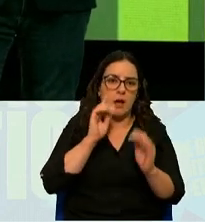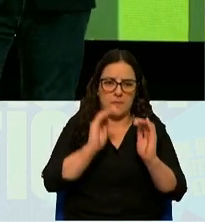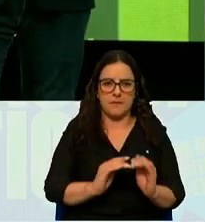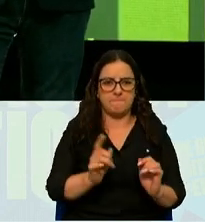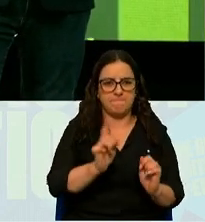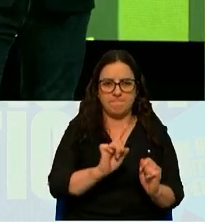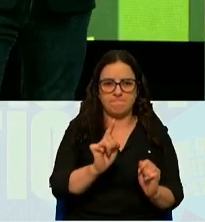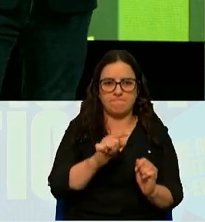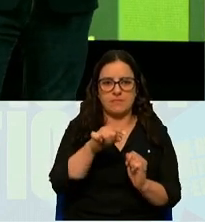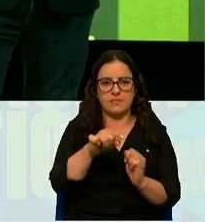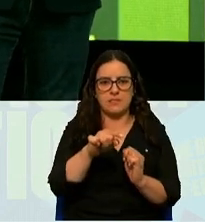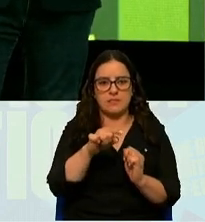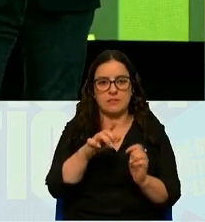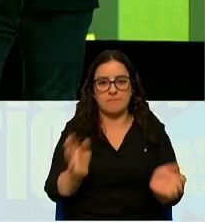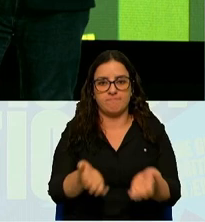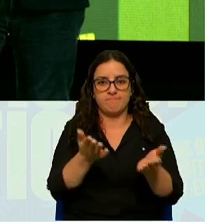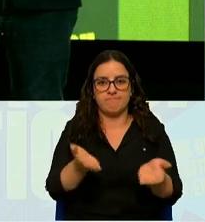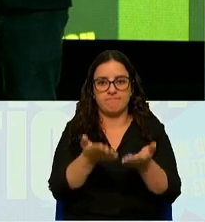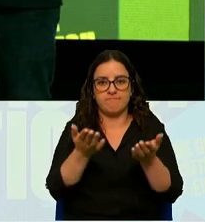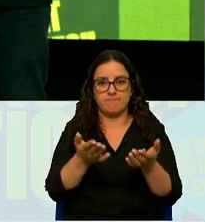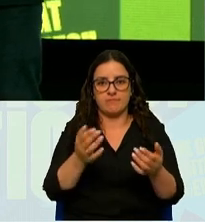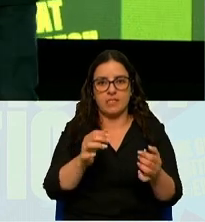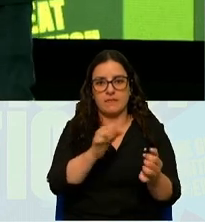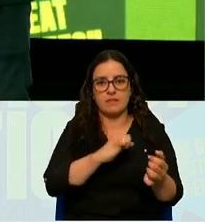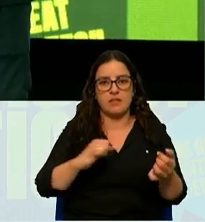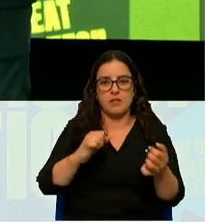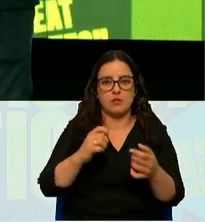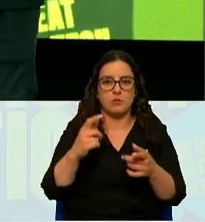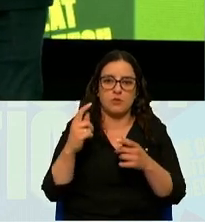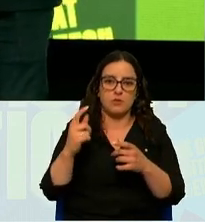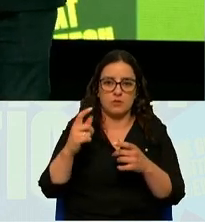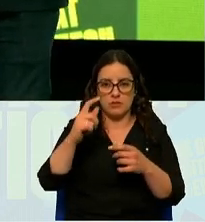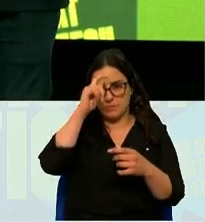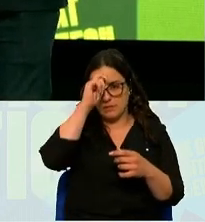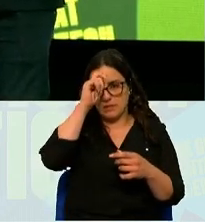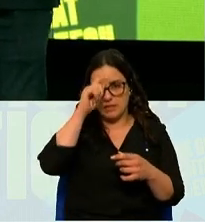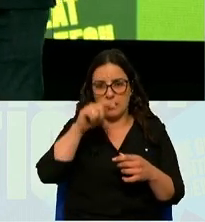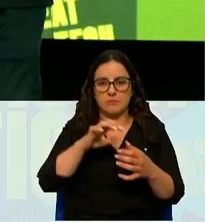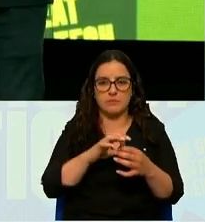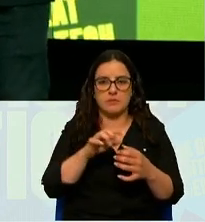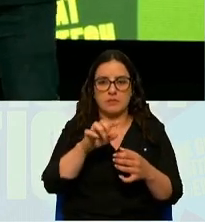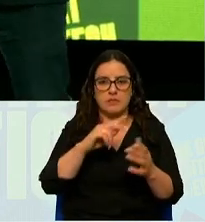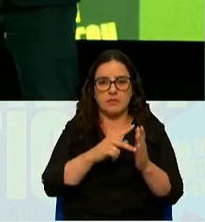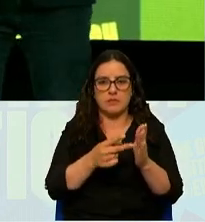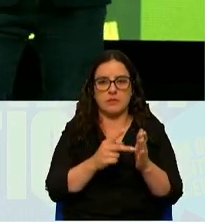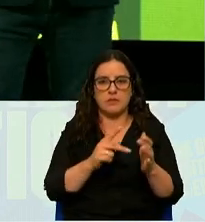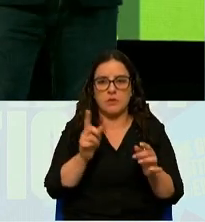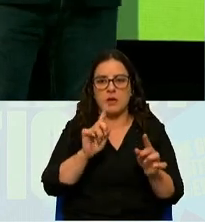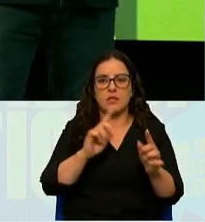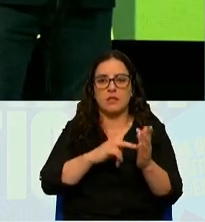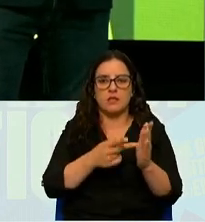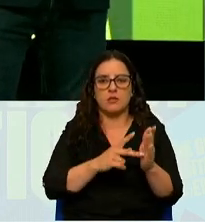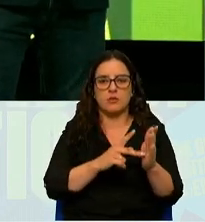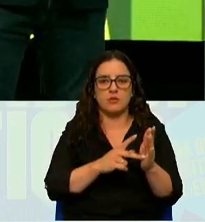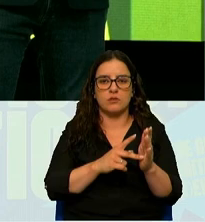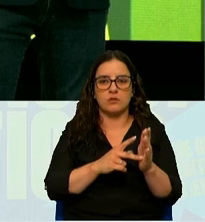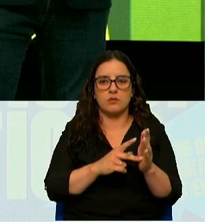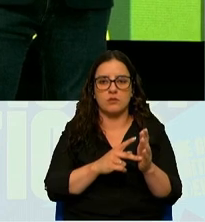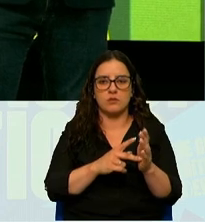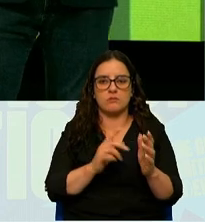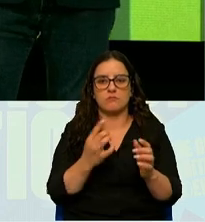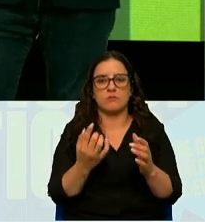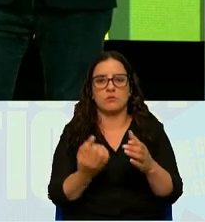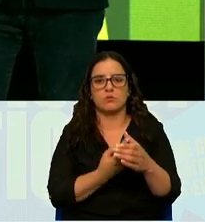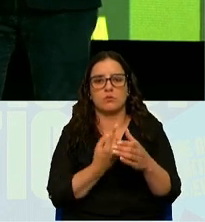this will increase our responsibility on this technology, because it's not going to be a technology that is going to be constrained or